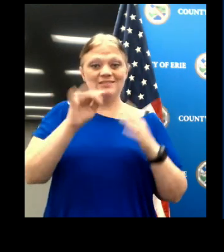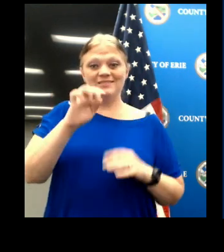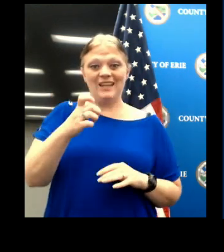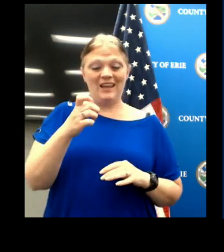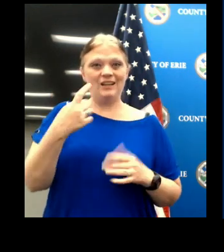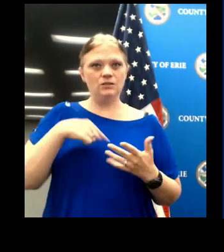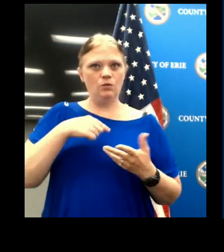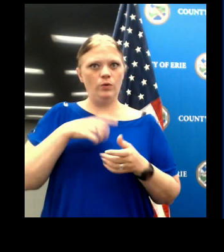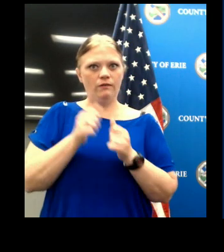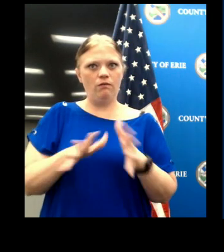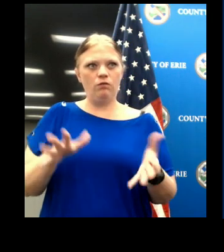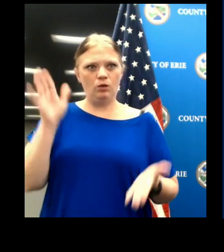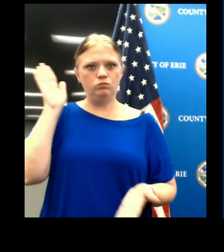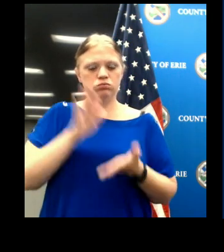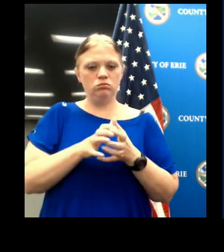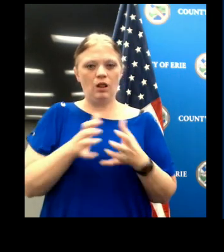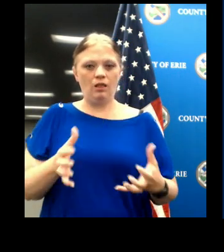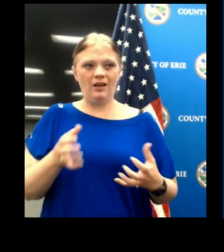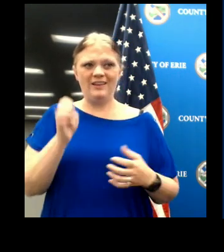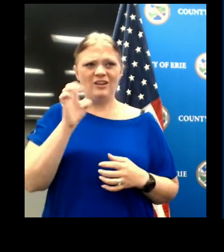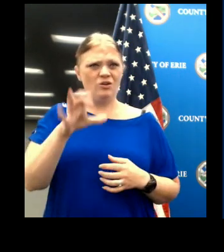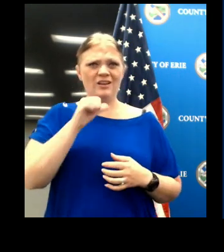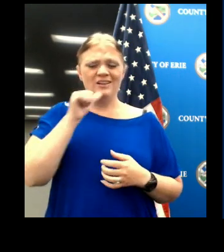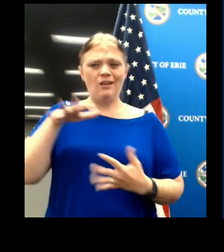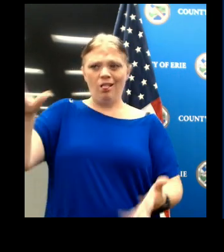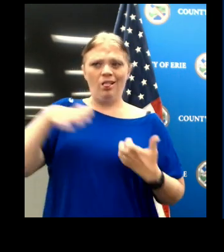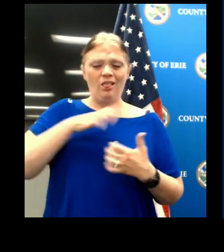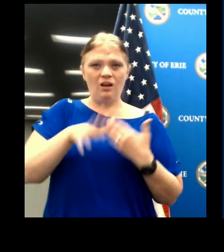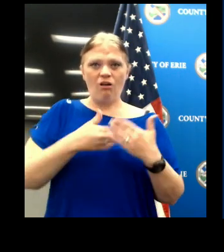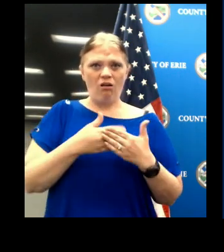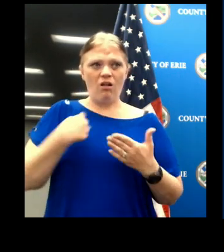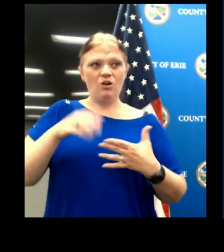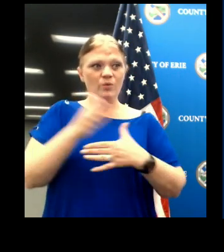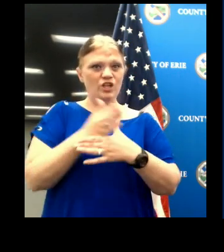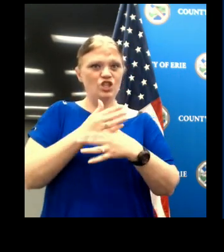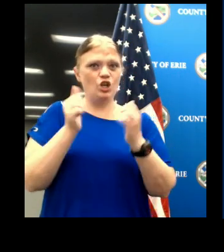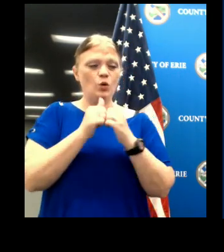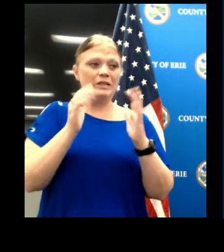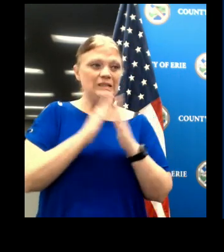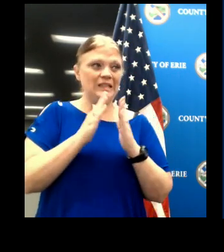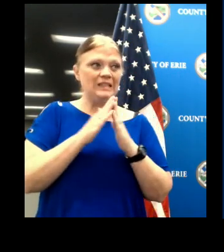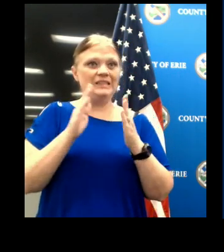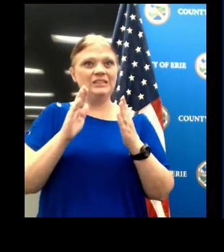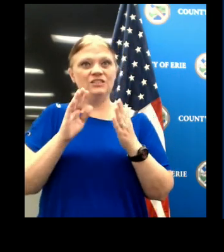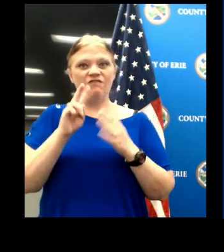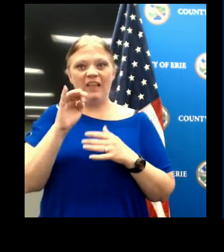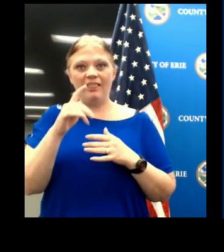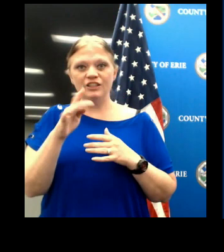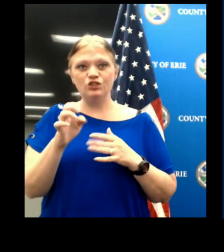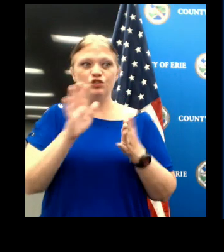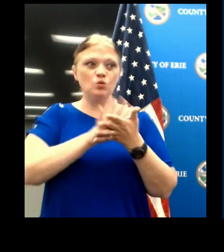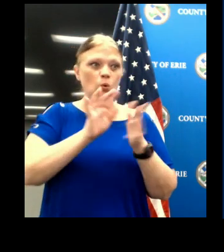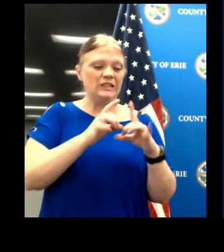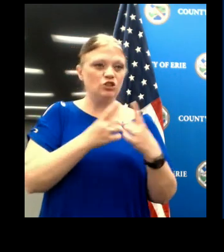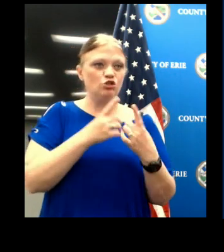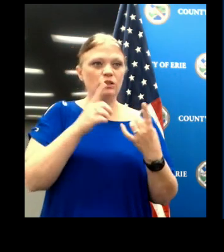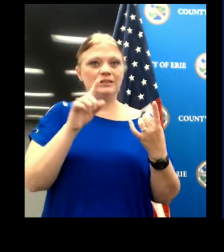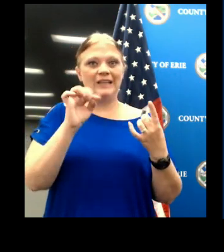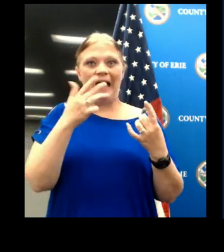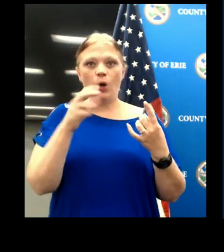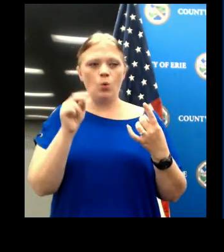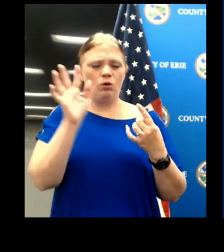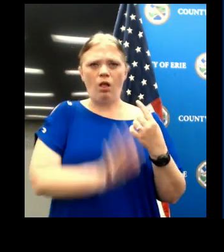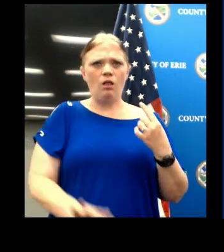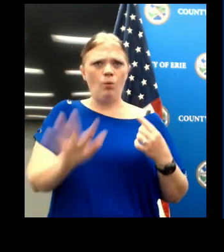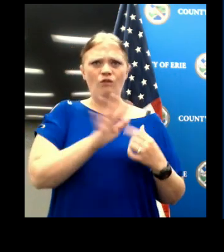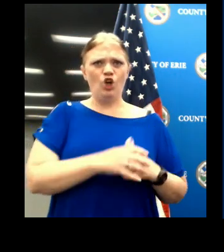losses of sales taxes, Erie County just doesn't get all the sales tax. We share that with our cities, our towns, our villages, and our school districts. And that's across the